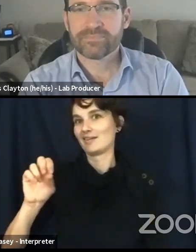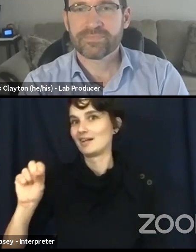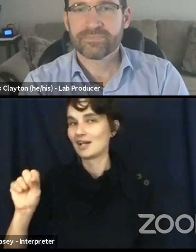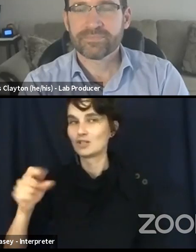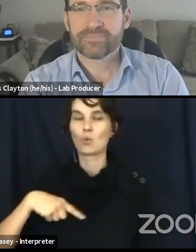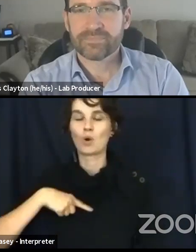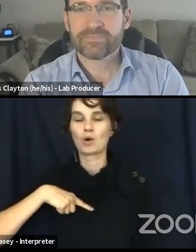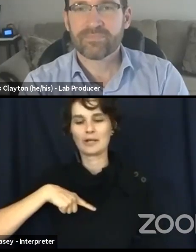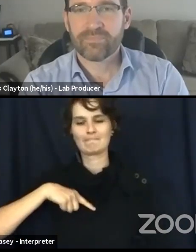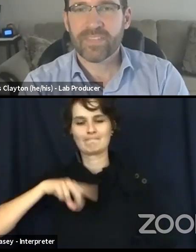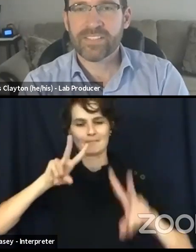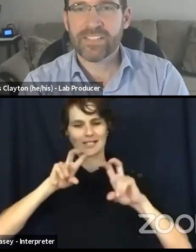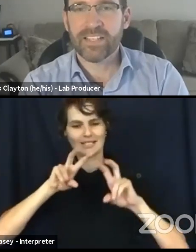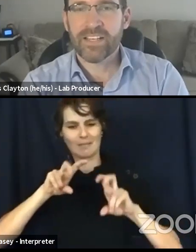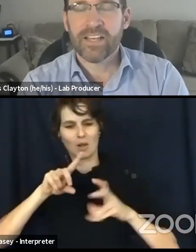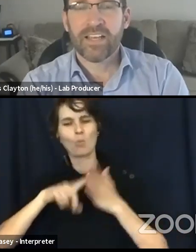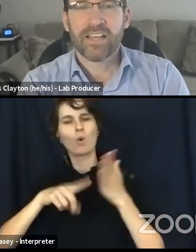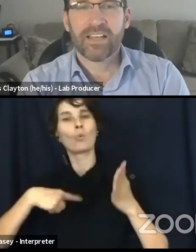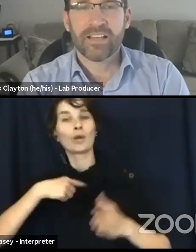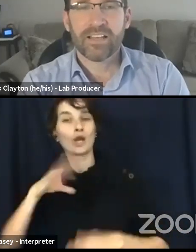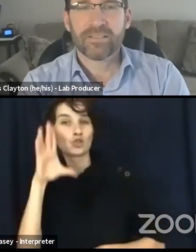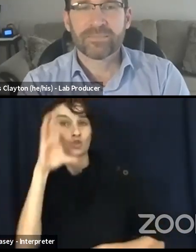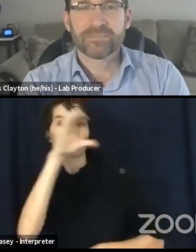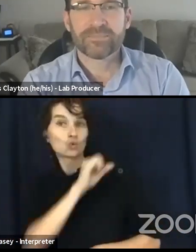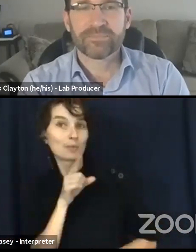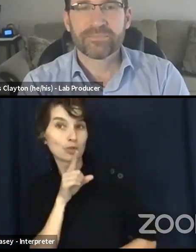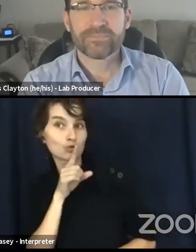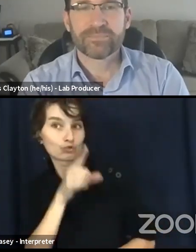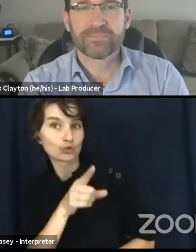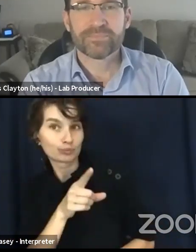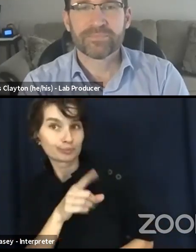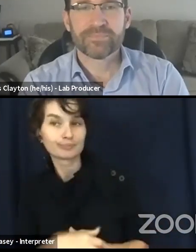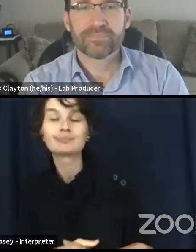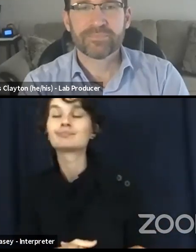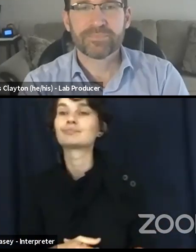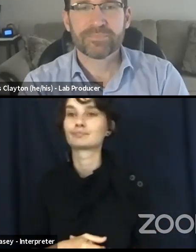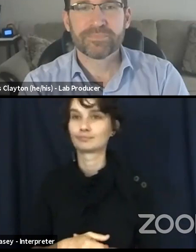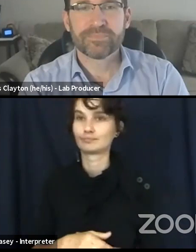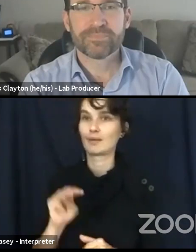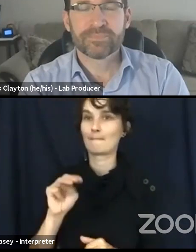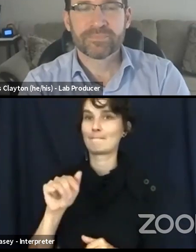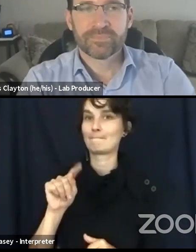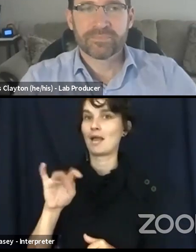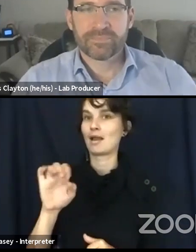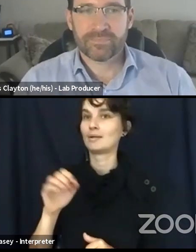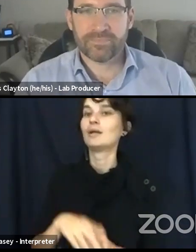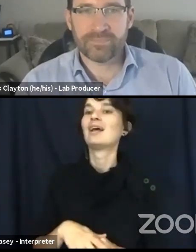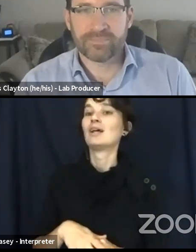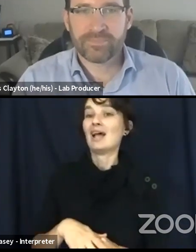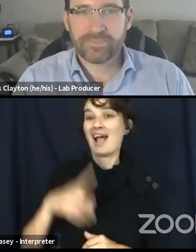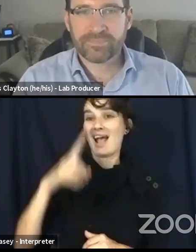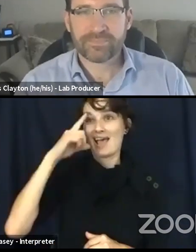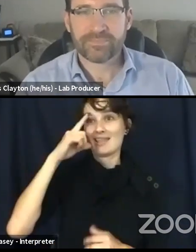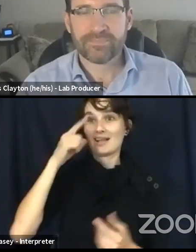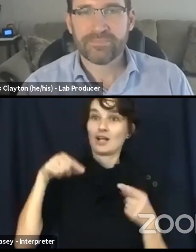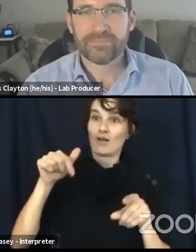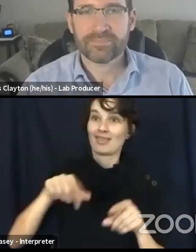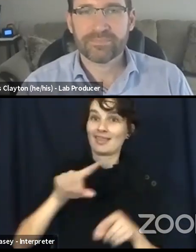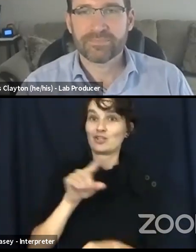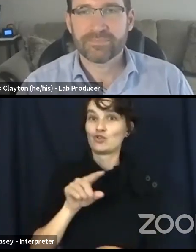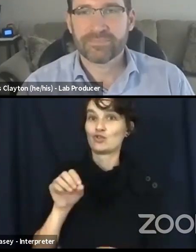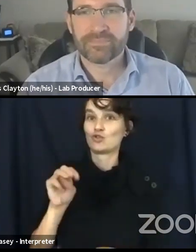true. Yeah. And I think like we all, especially like in this Zoom call, we